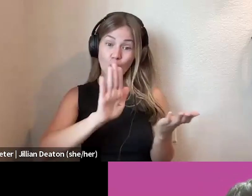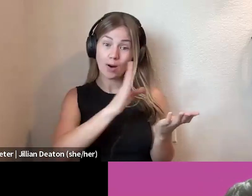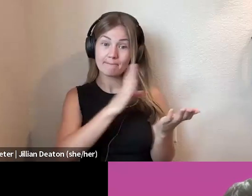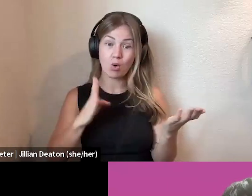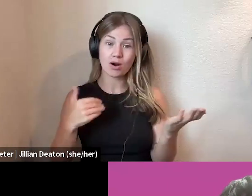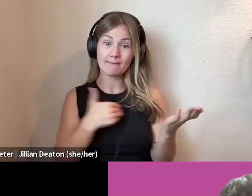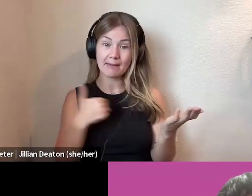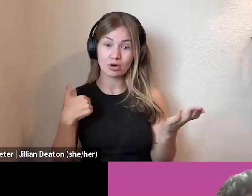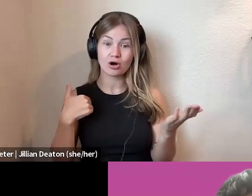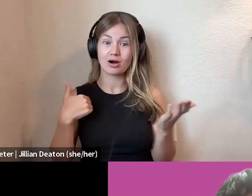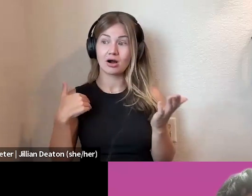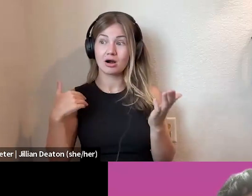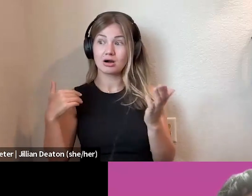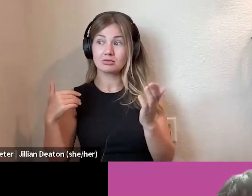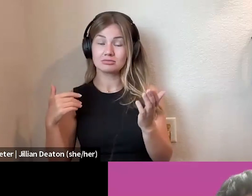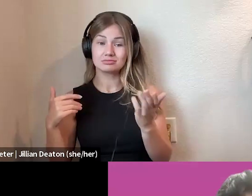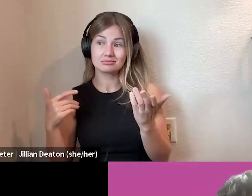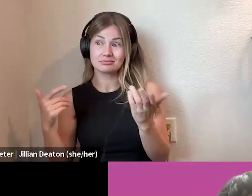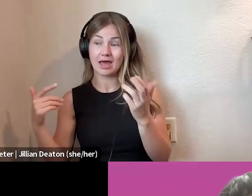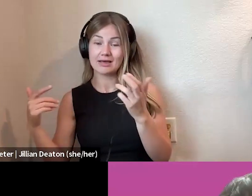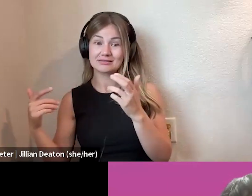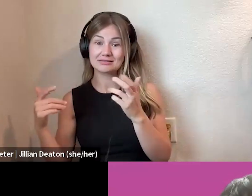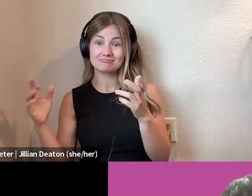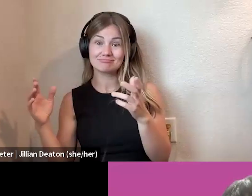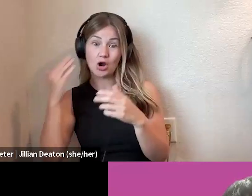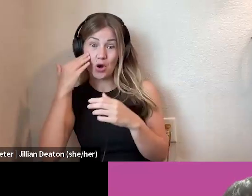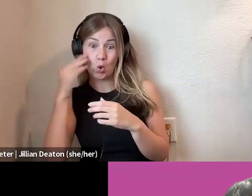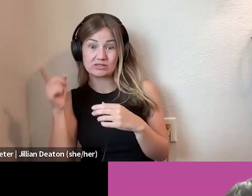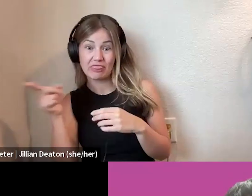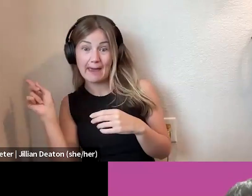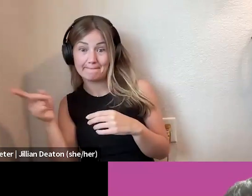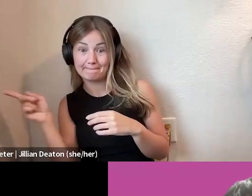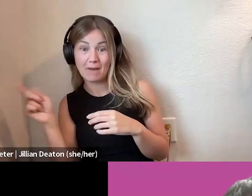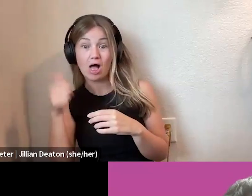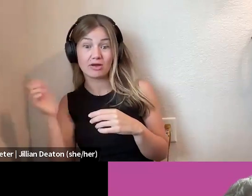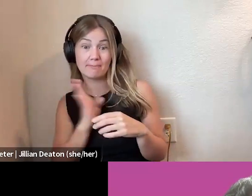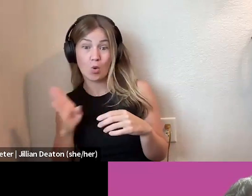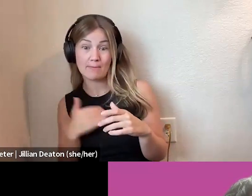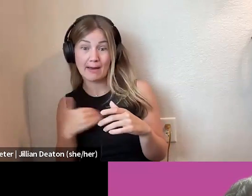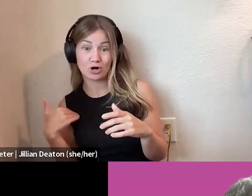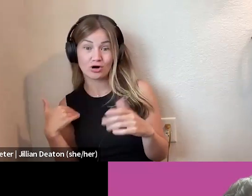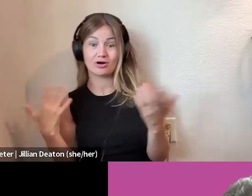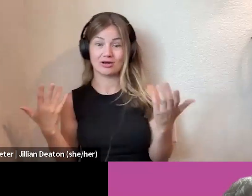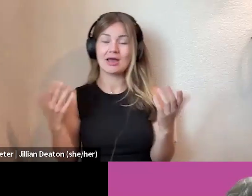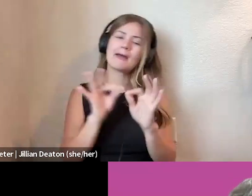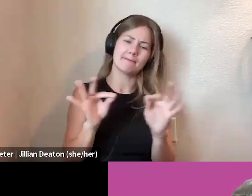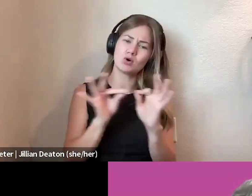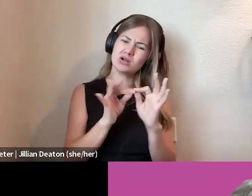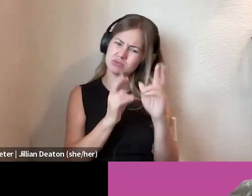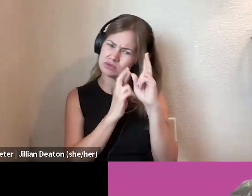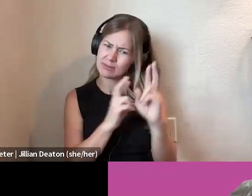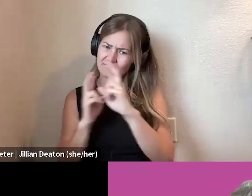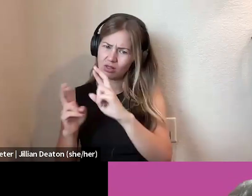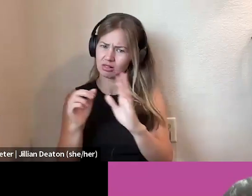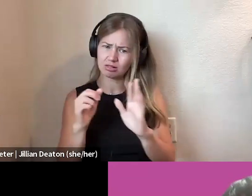on a board with one of those people, or is it, and often, and again, you have to tread, you want to be respectful and not pushy, but it could